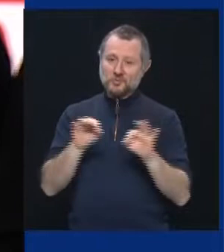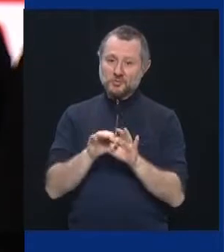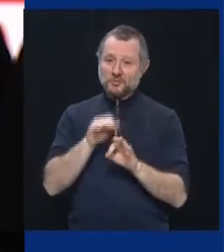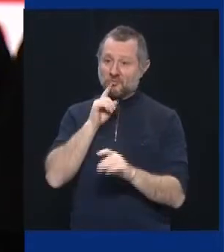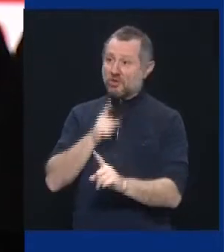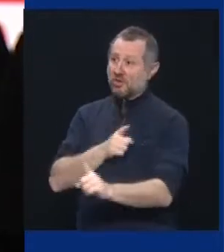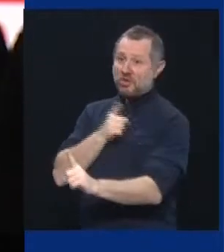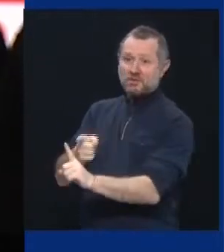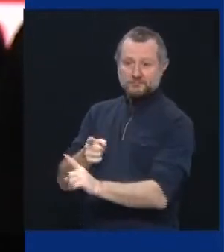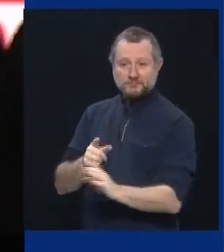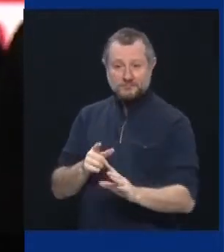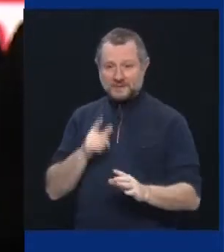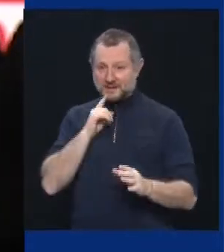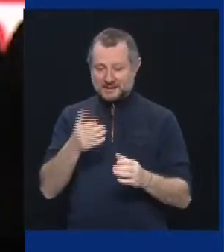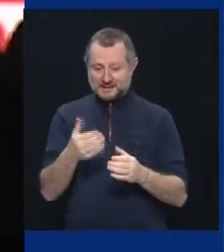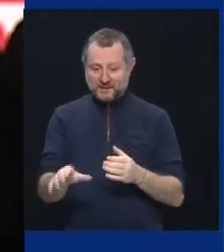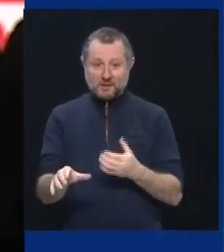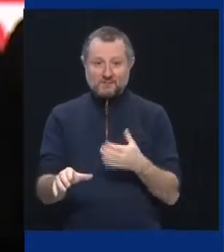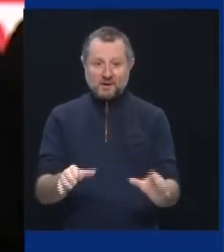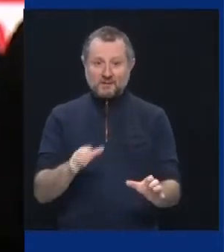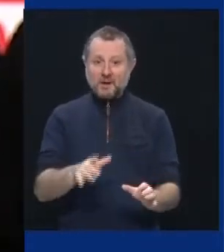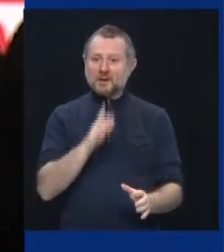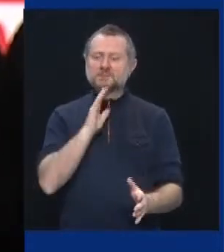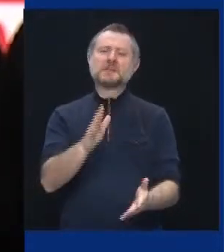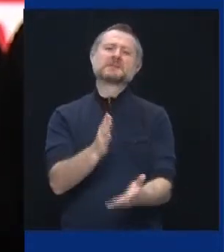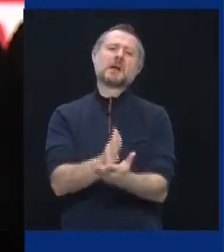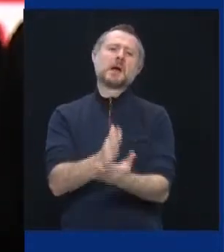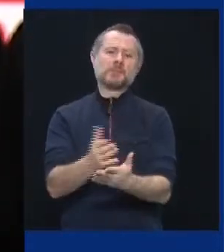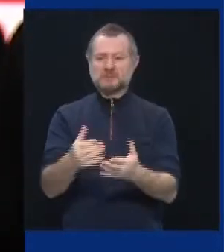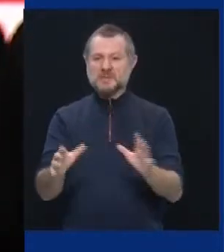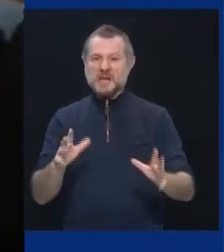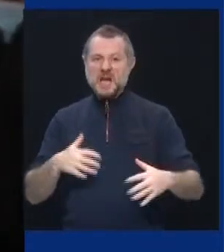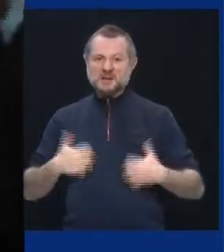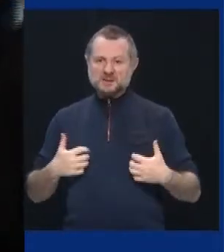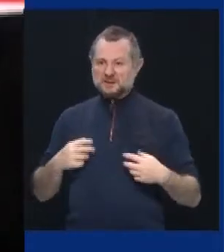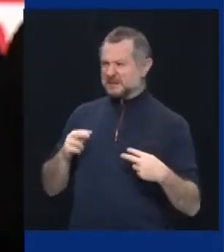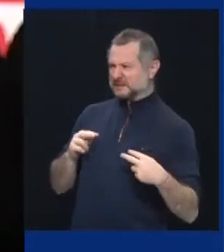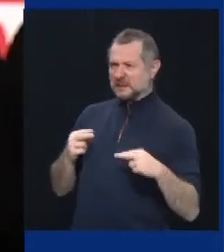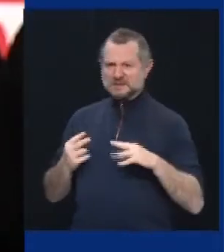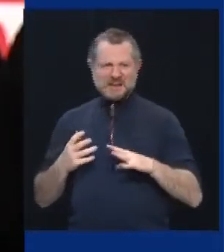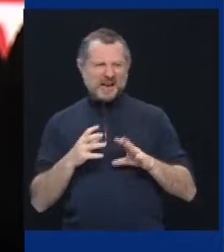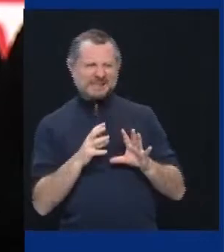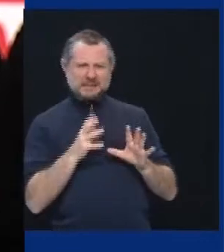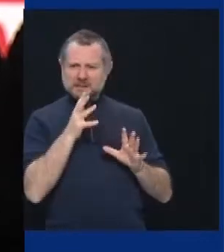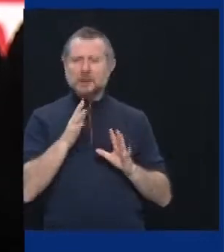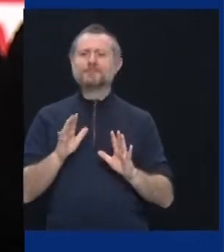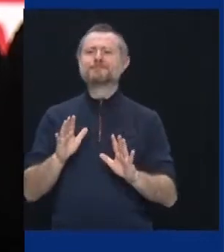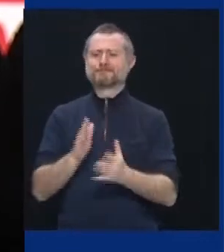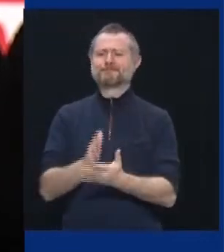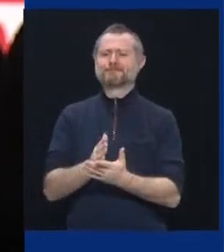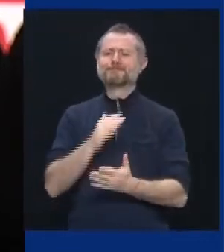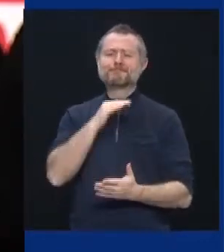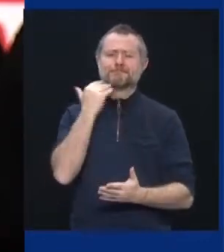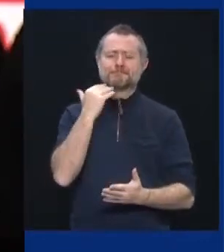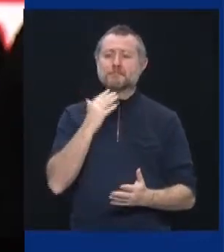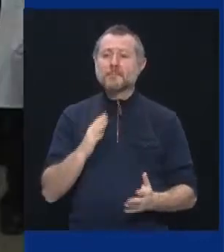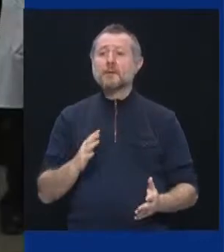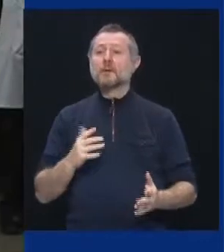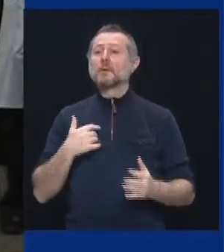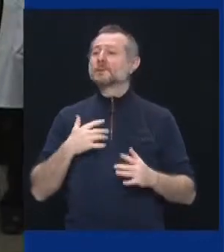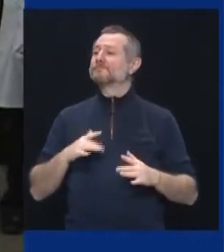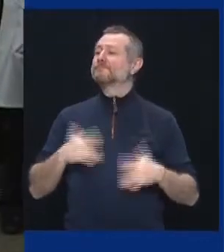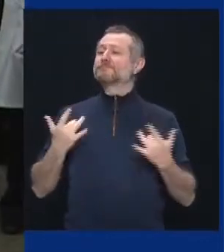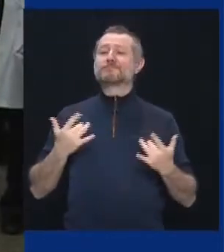and the anger has to stop, and the healing has to start. Pleasure to be joined by so